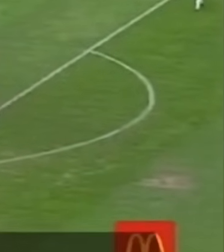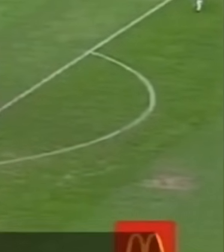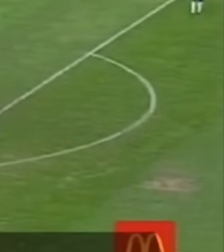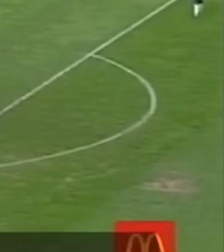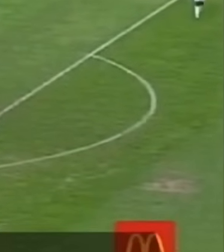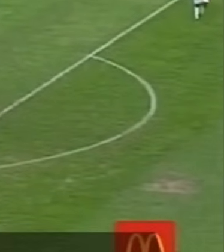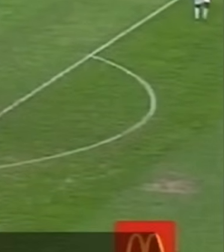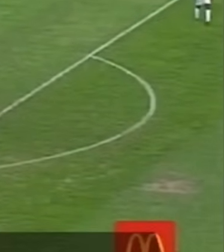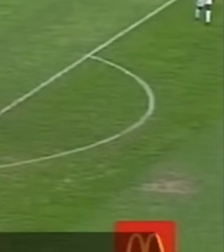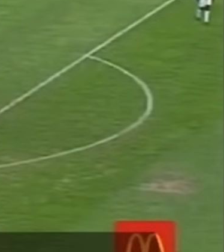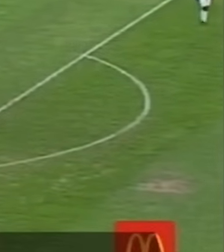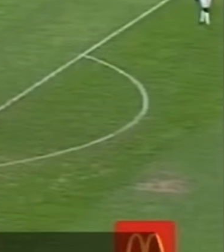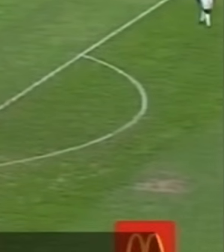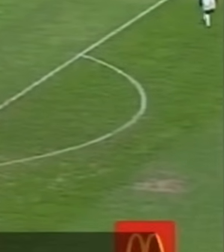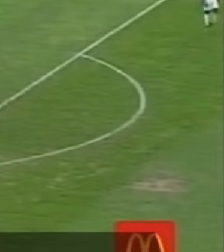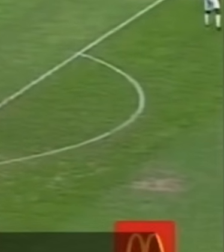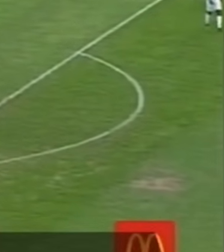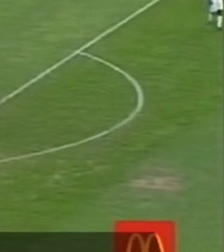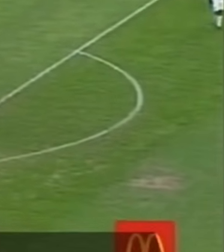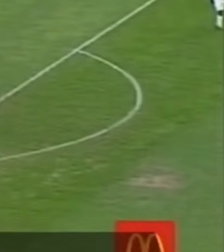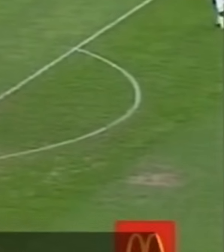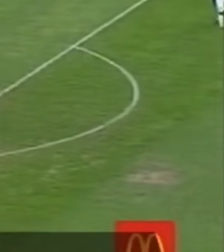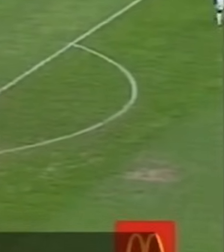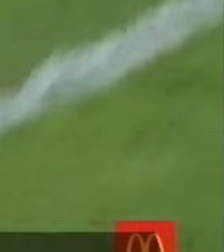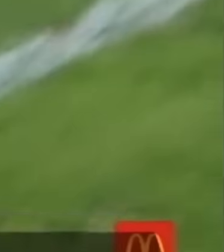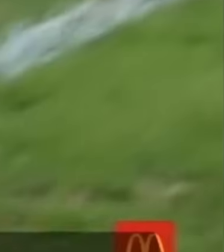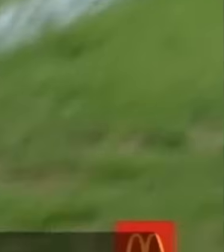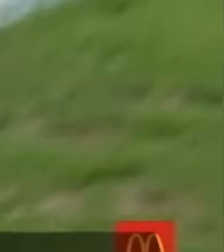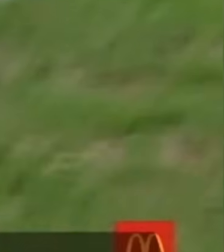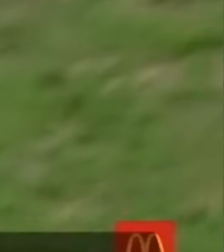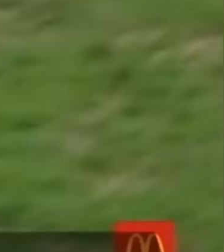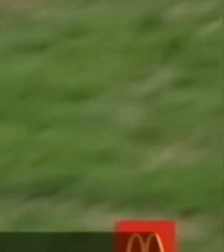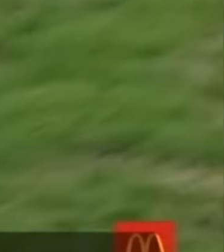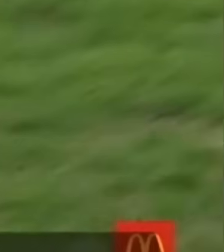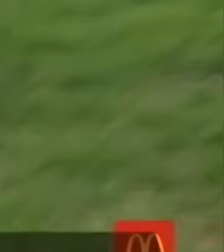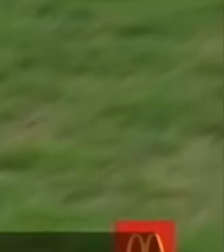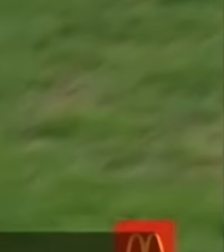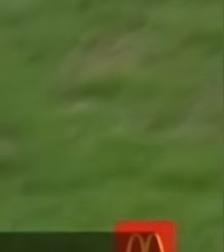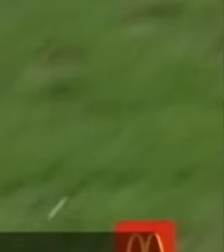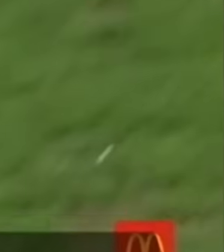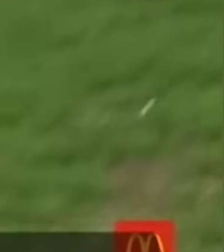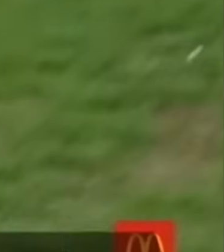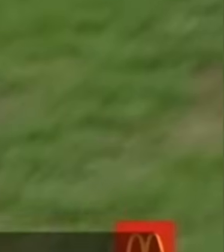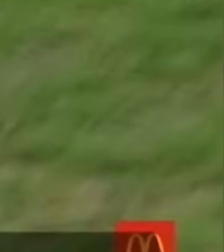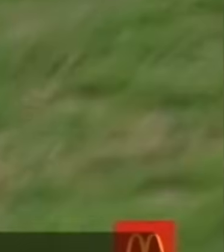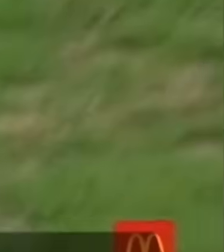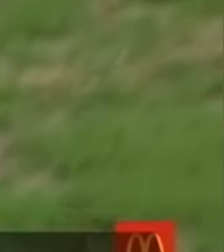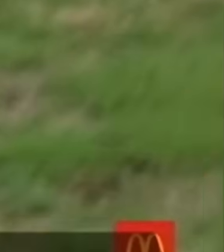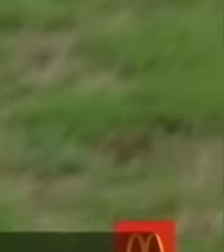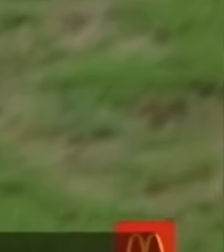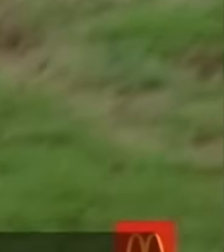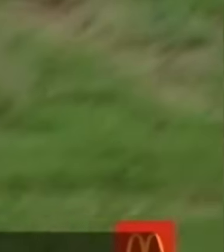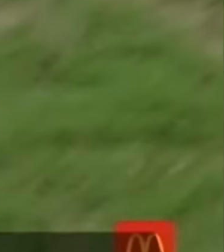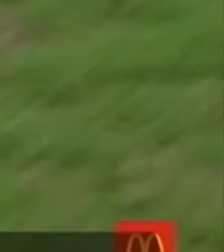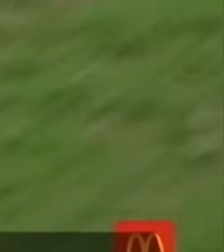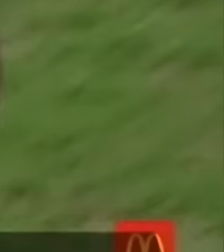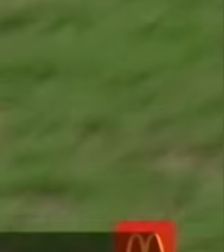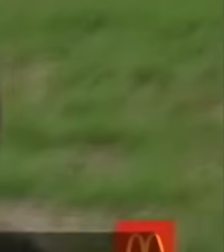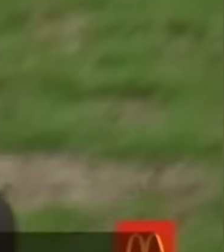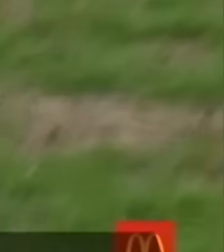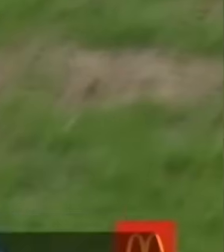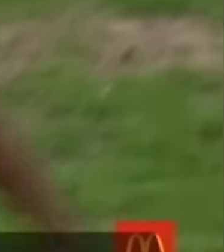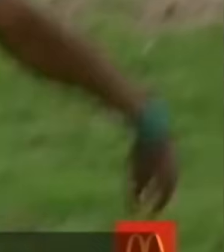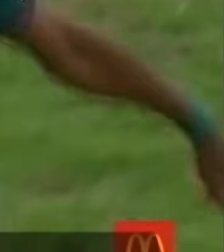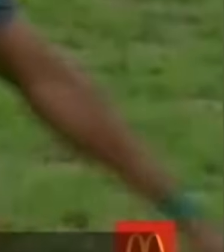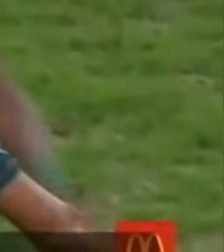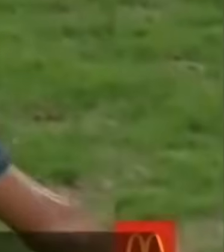Kwem finally puts it away. I was about to say, how many more chances are they going to miss? So when